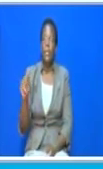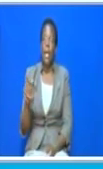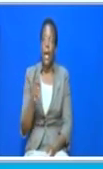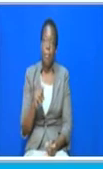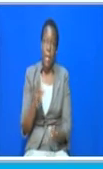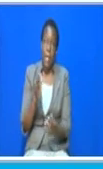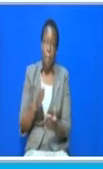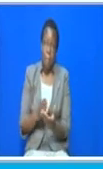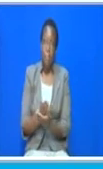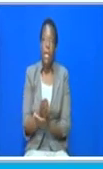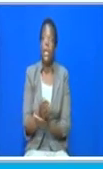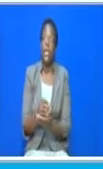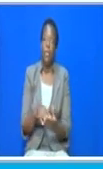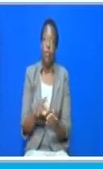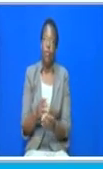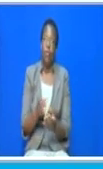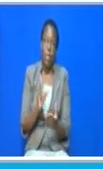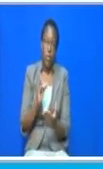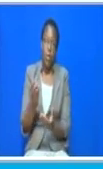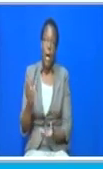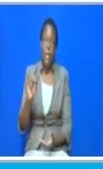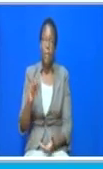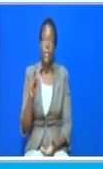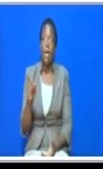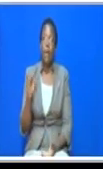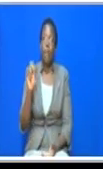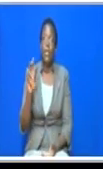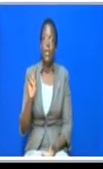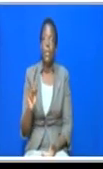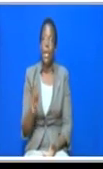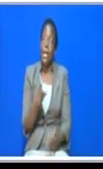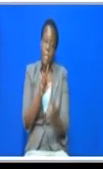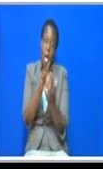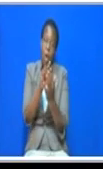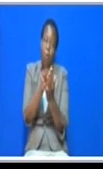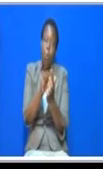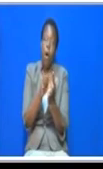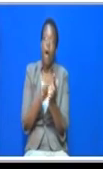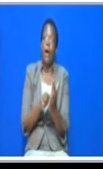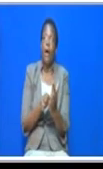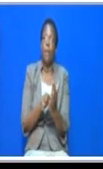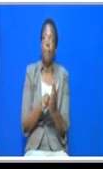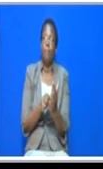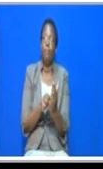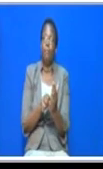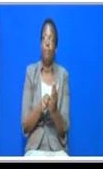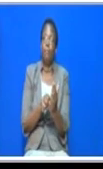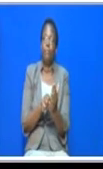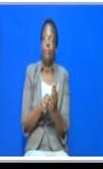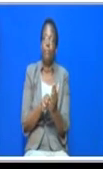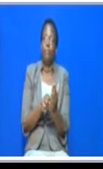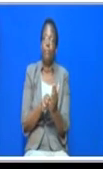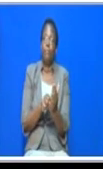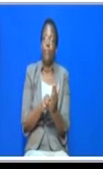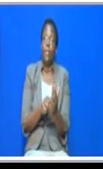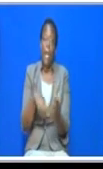And you remember we said that a suffix is a word, it's just the letters that